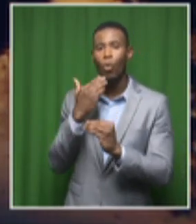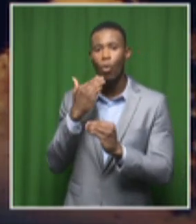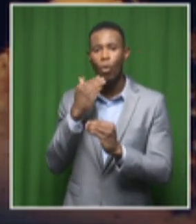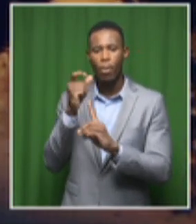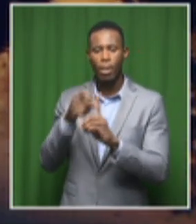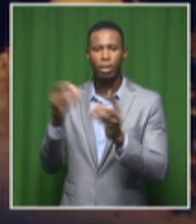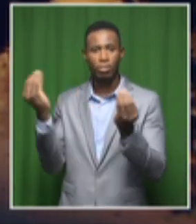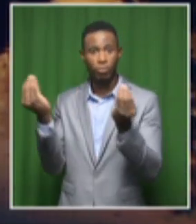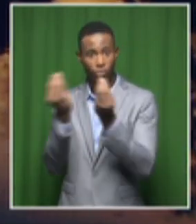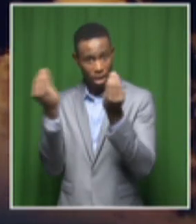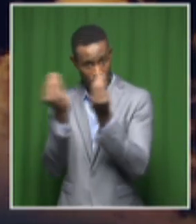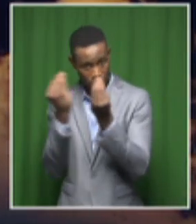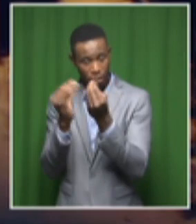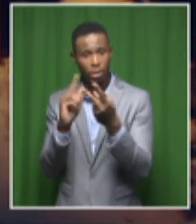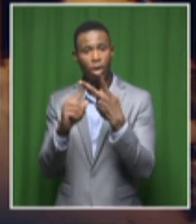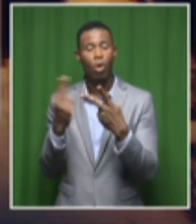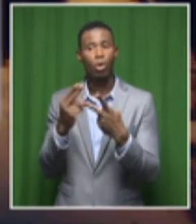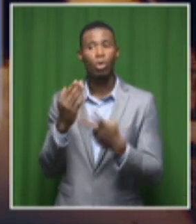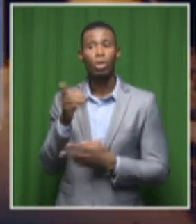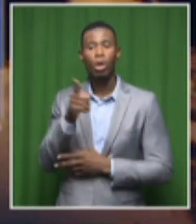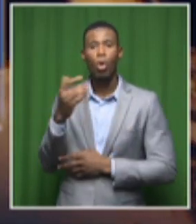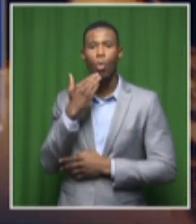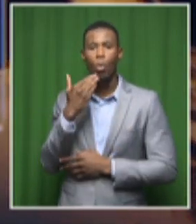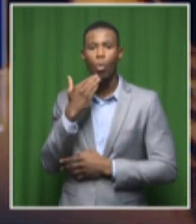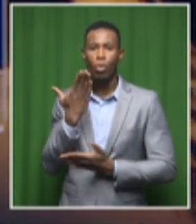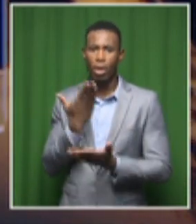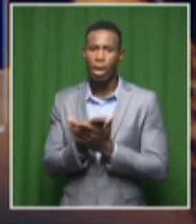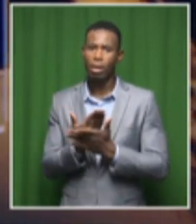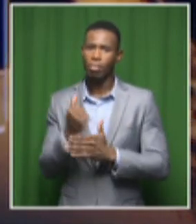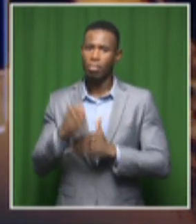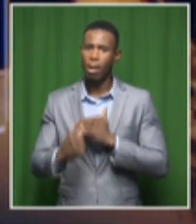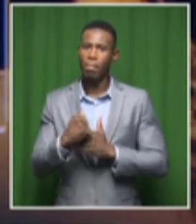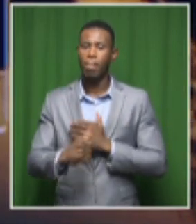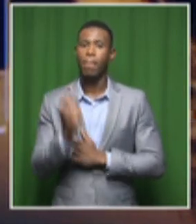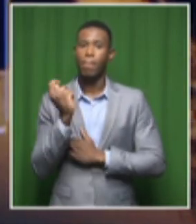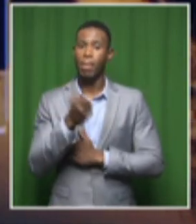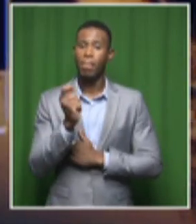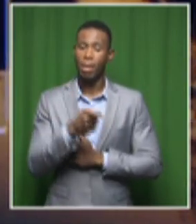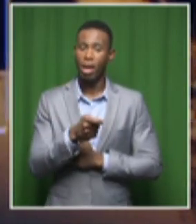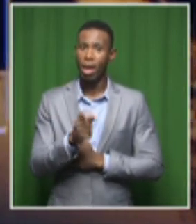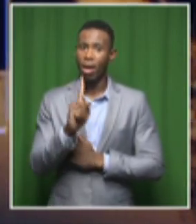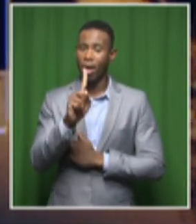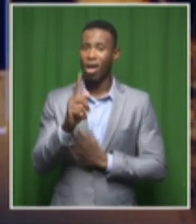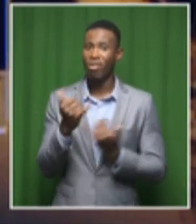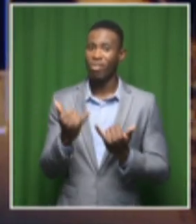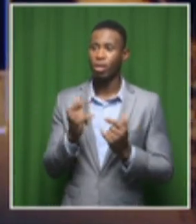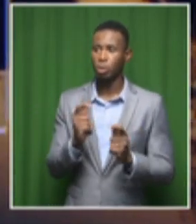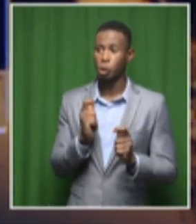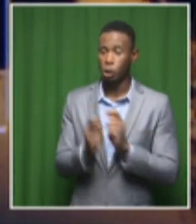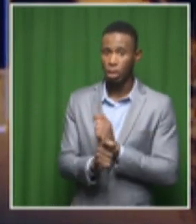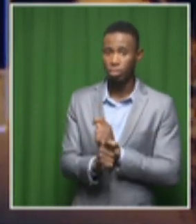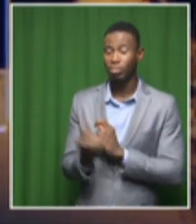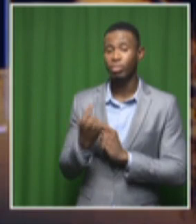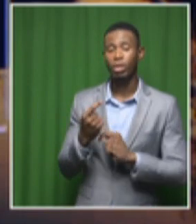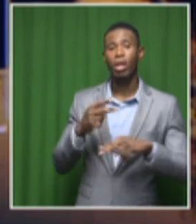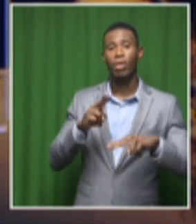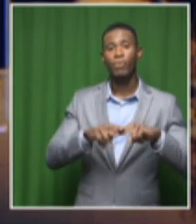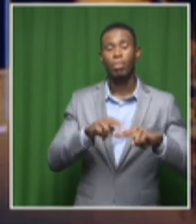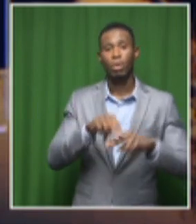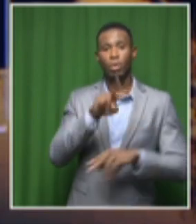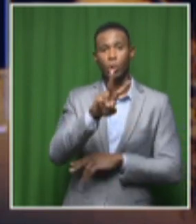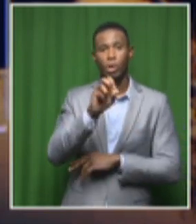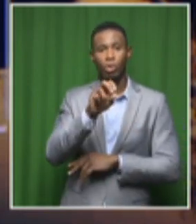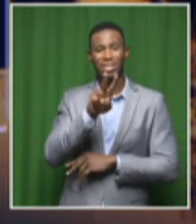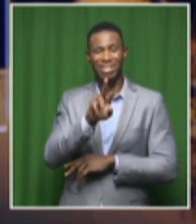So did you know that this is no longer the case? Now, since February 2023, this verification